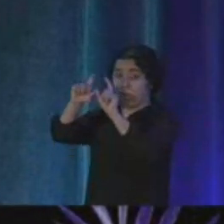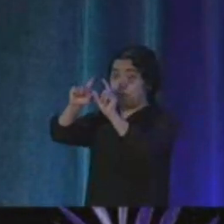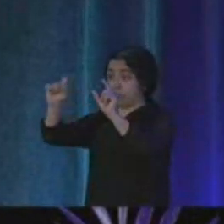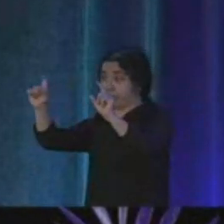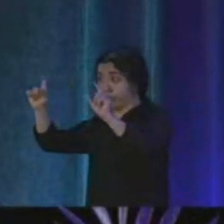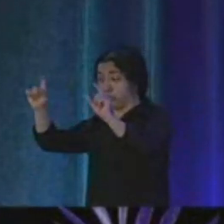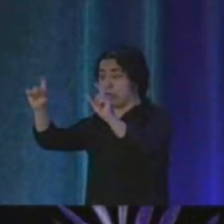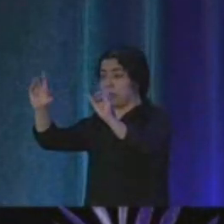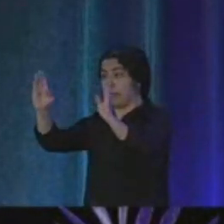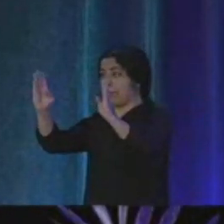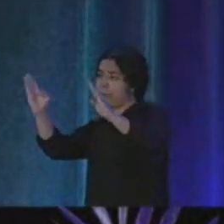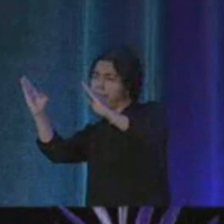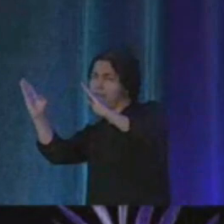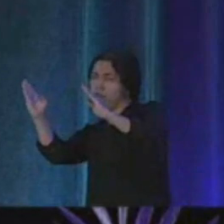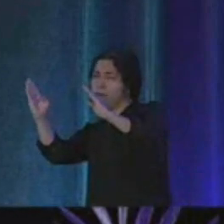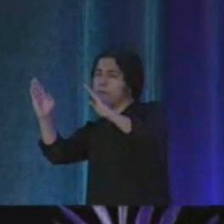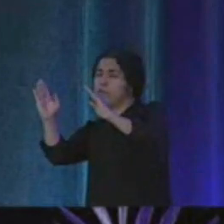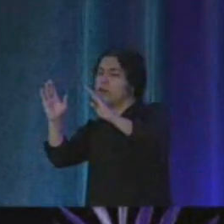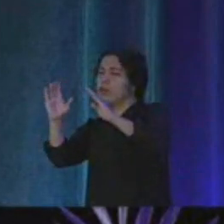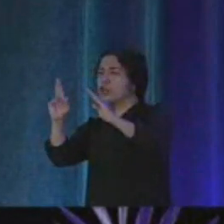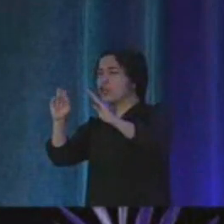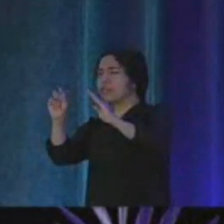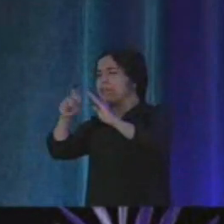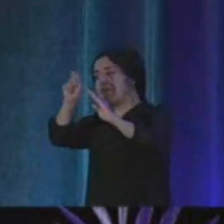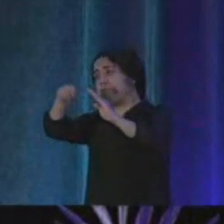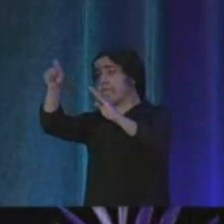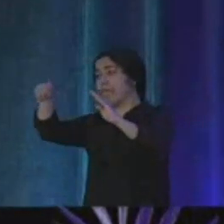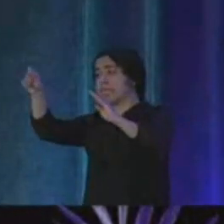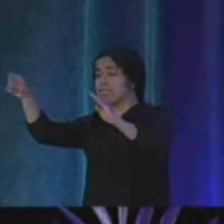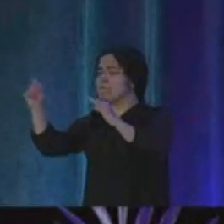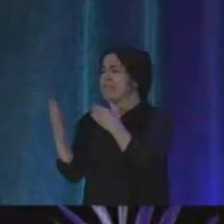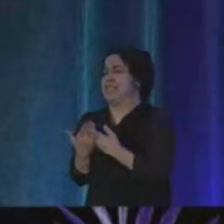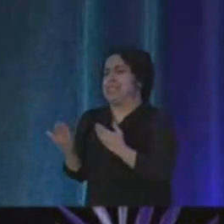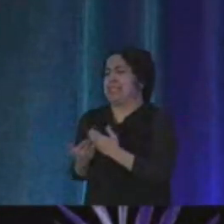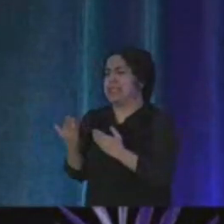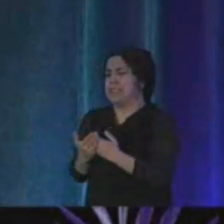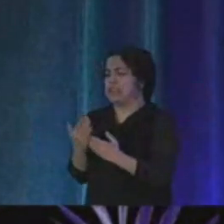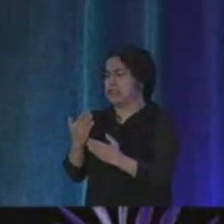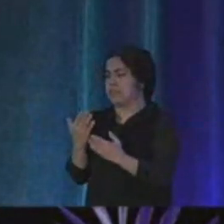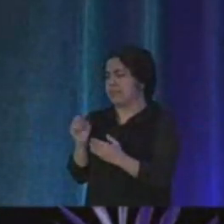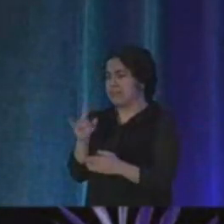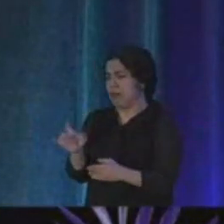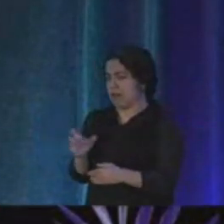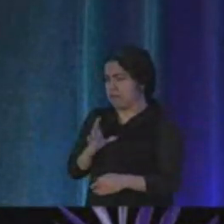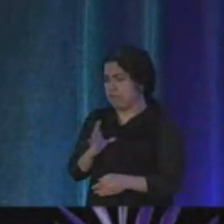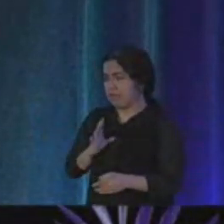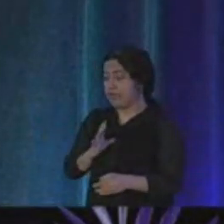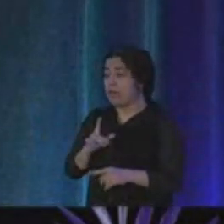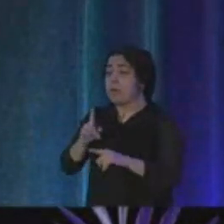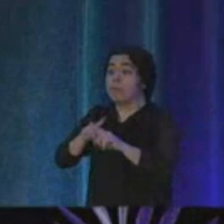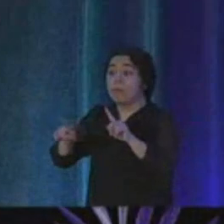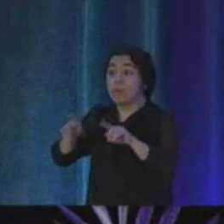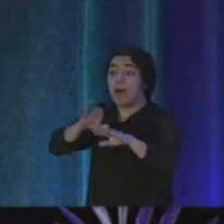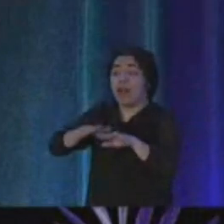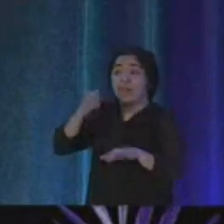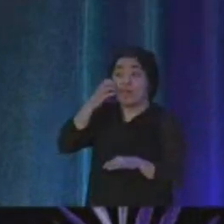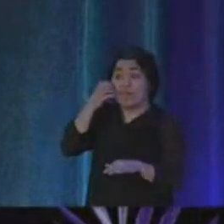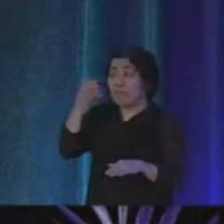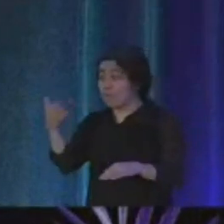a cursive font fairly easily. Now you'll see when I get to the mobile side, there's some differences I want to call out.